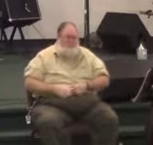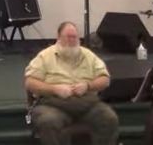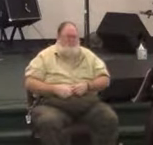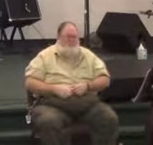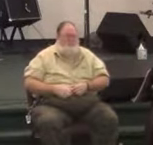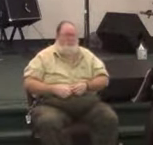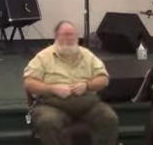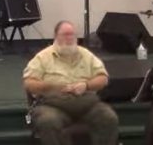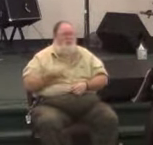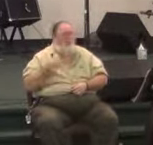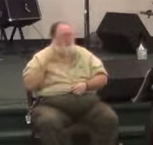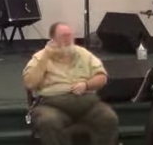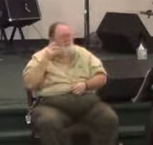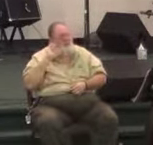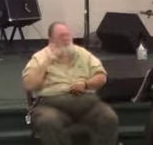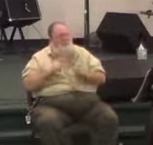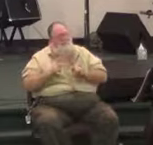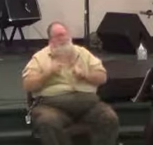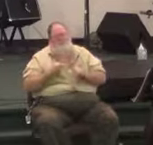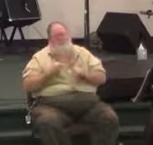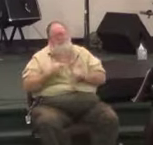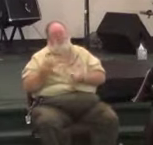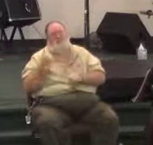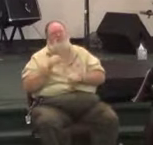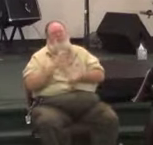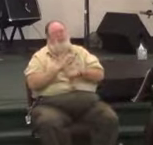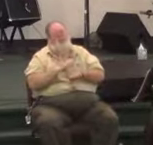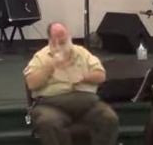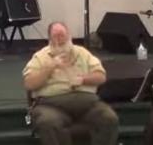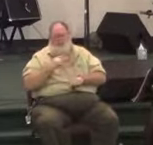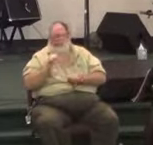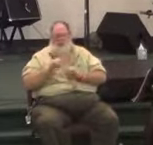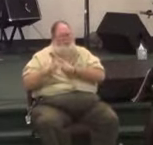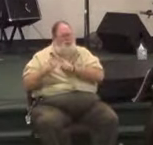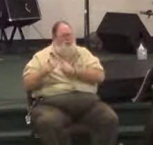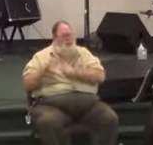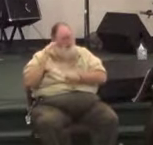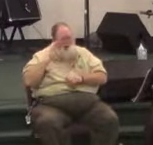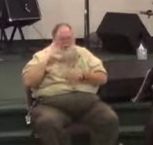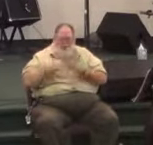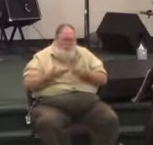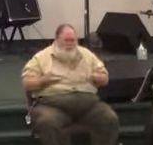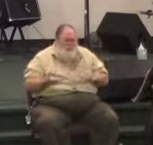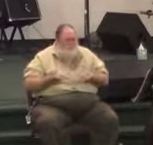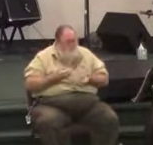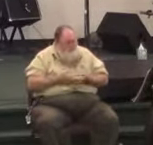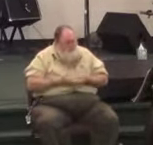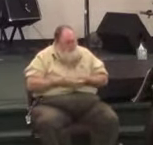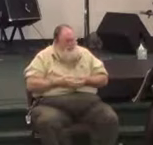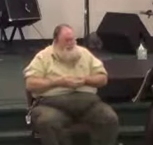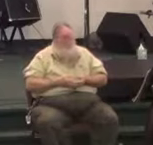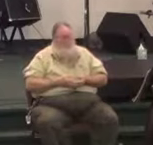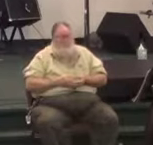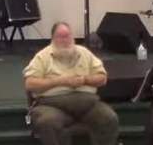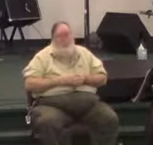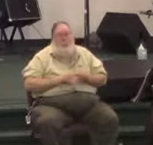have that reason here. We don't ever put pressure on you. There are envelopes in the chairs here, and there's an offering table